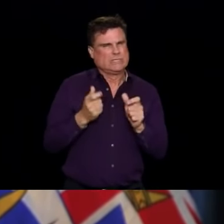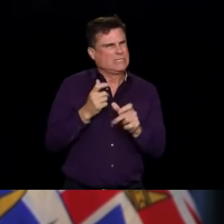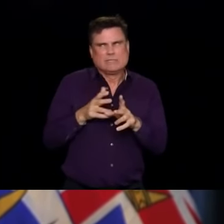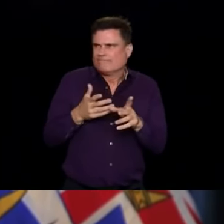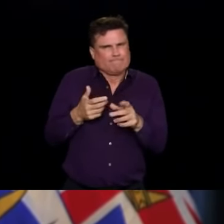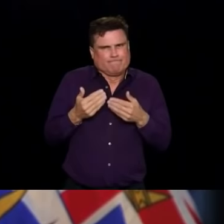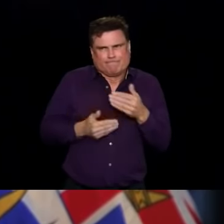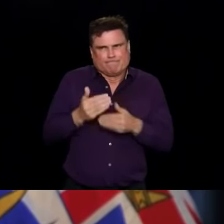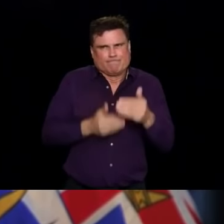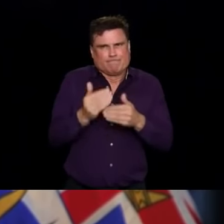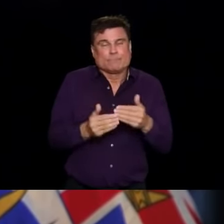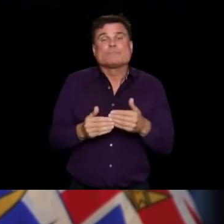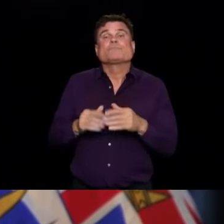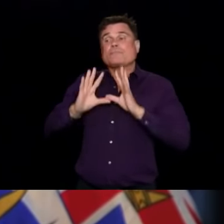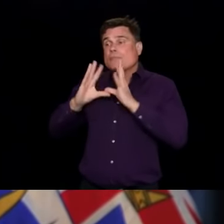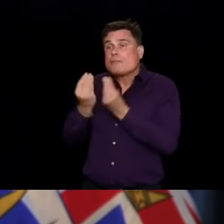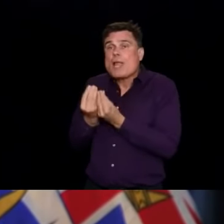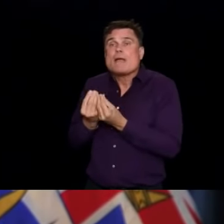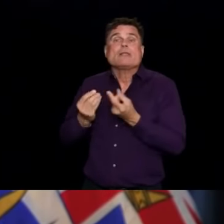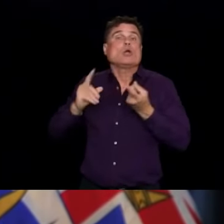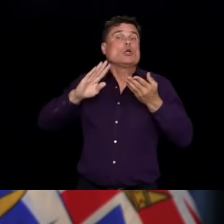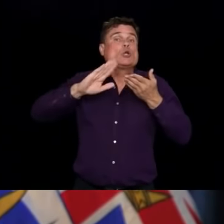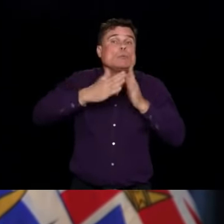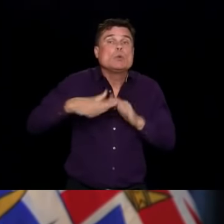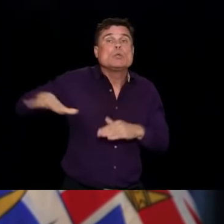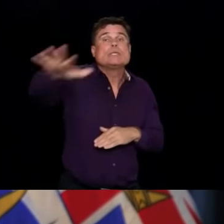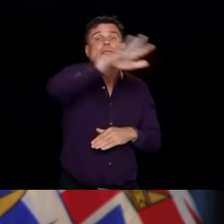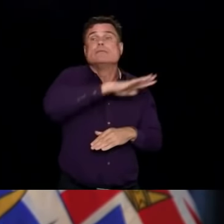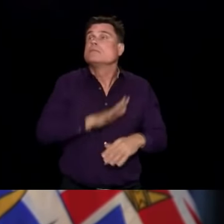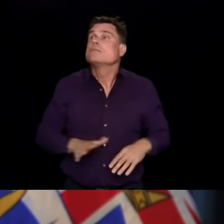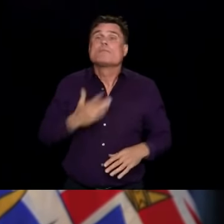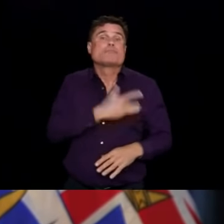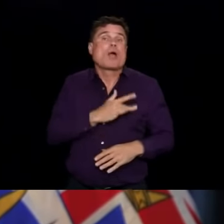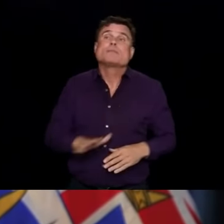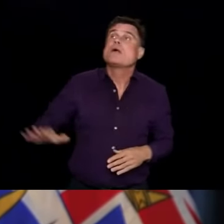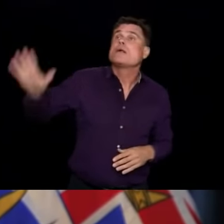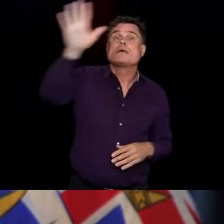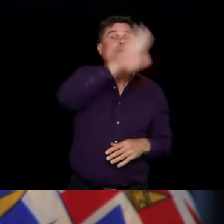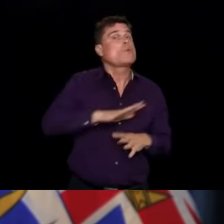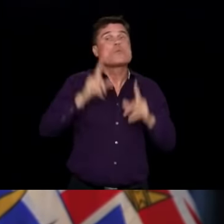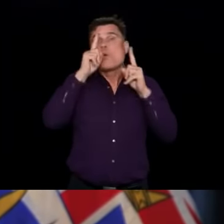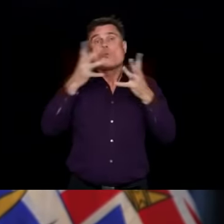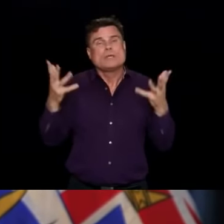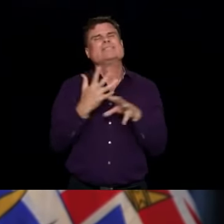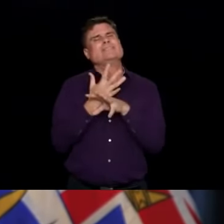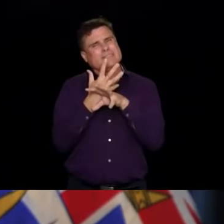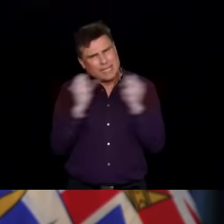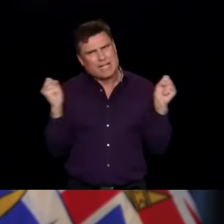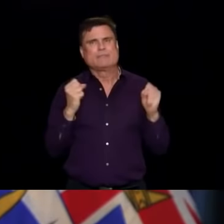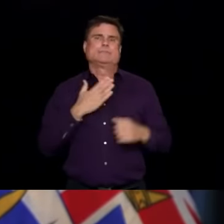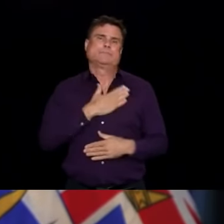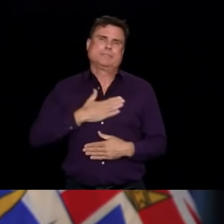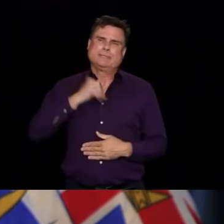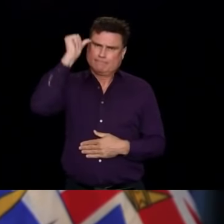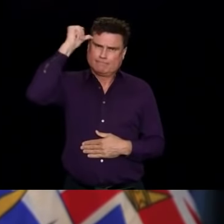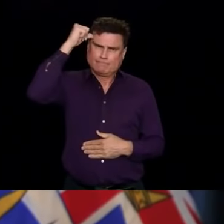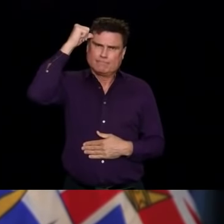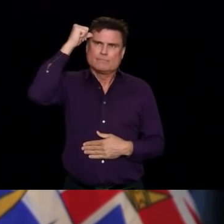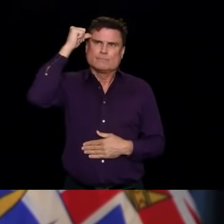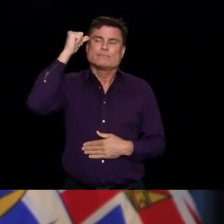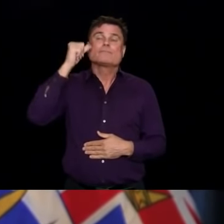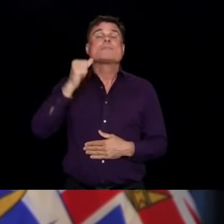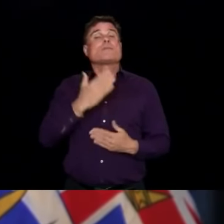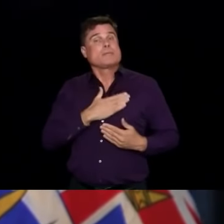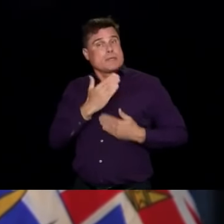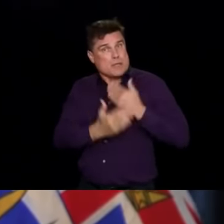safe. And in doing so, let's remember to be kind, to be calm, and to be safe.